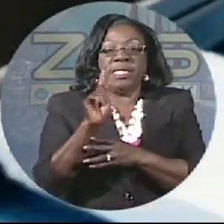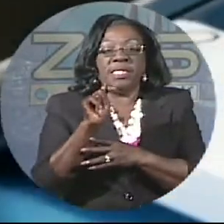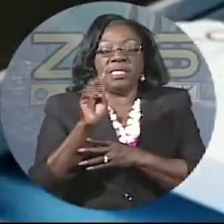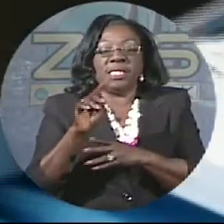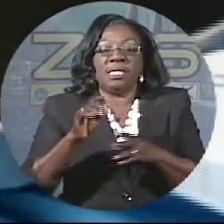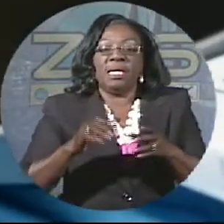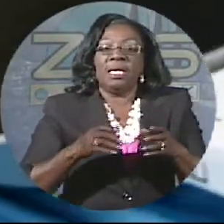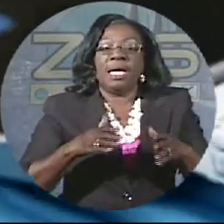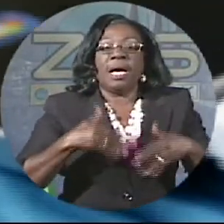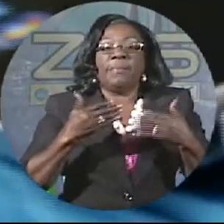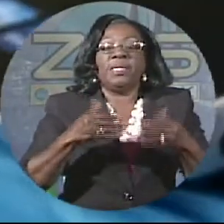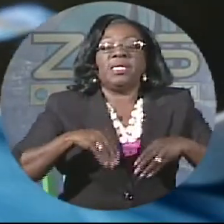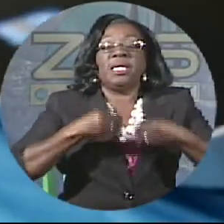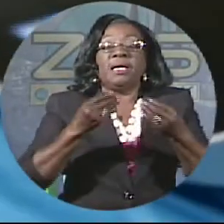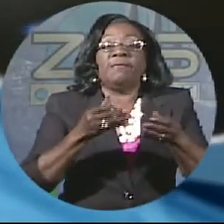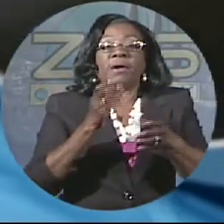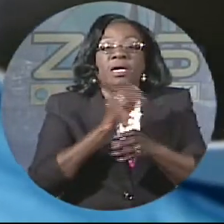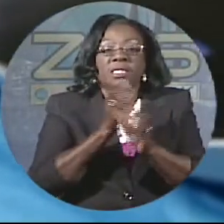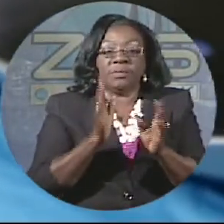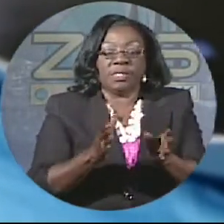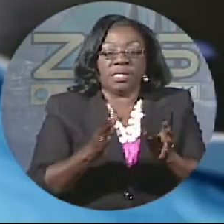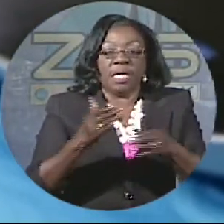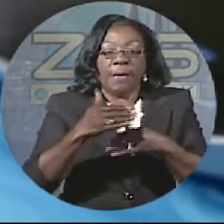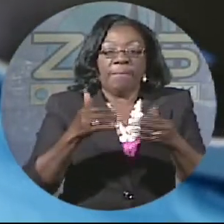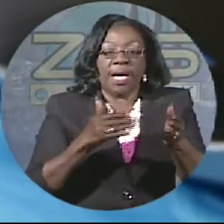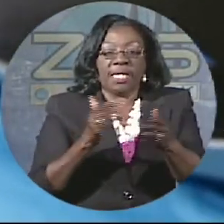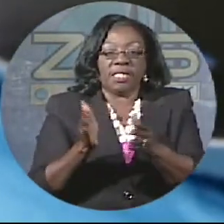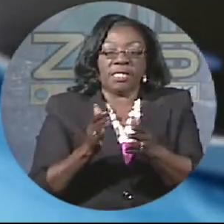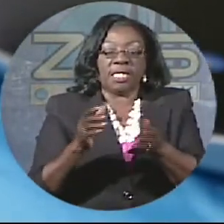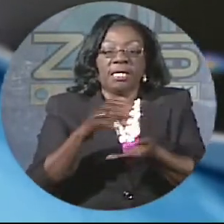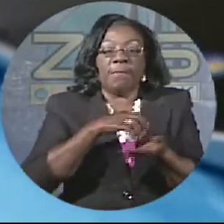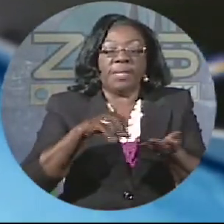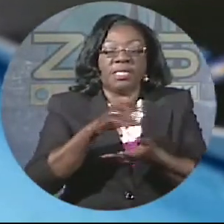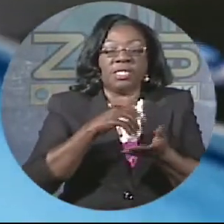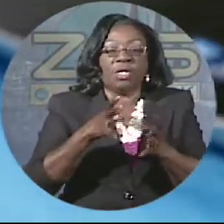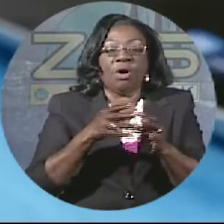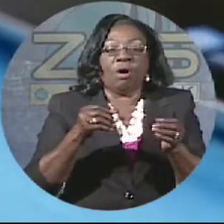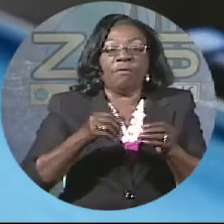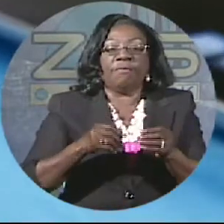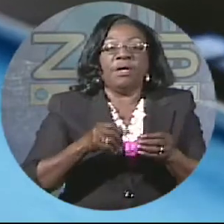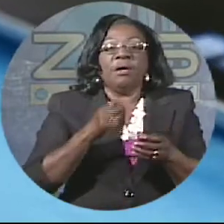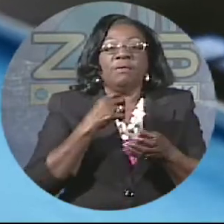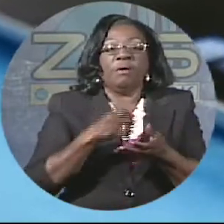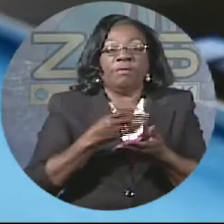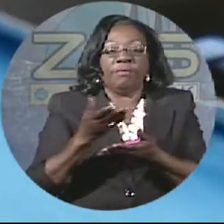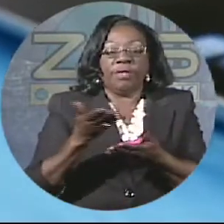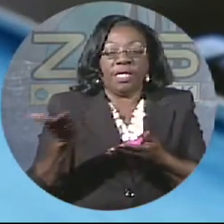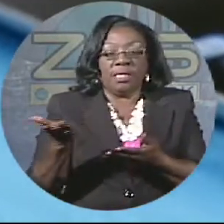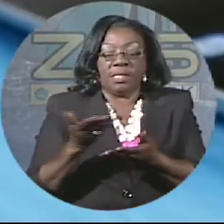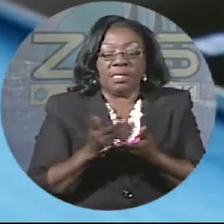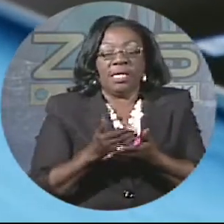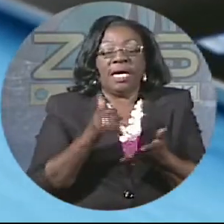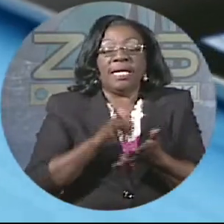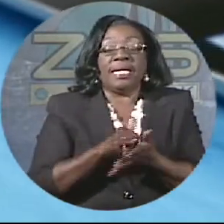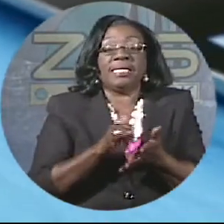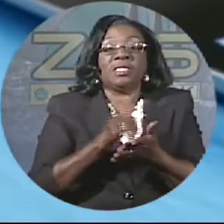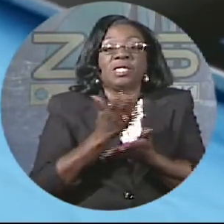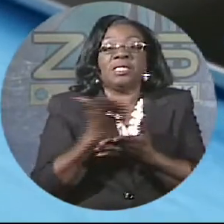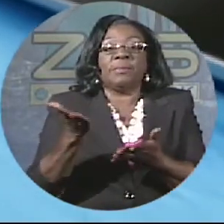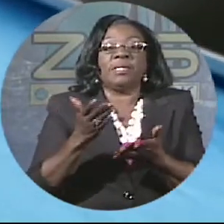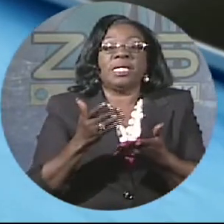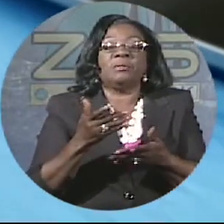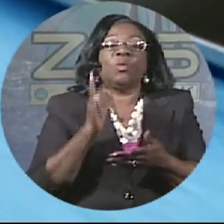on giving customers packages that are a mixture of flexibility and affordability. And that's not something that's